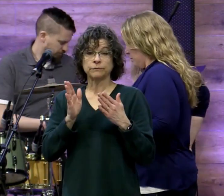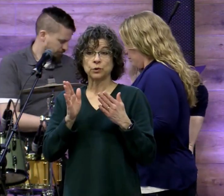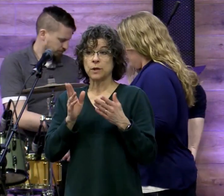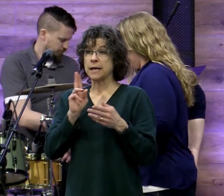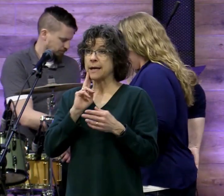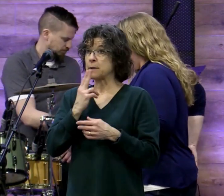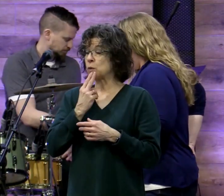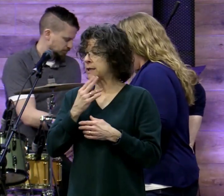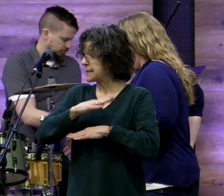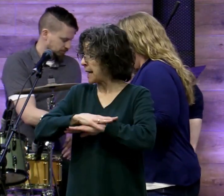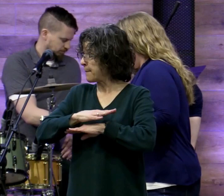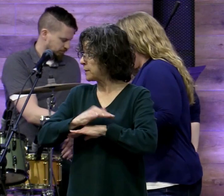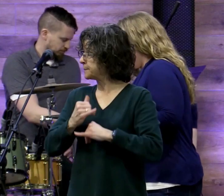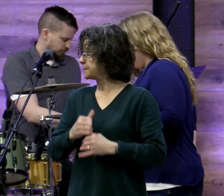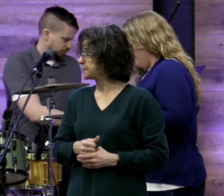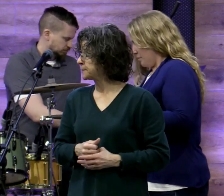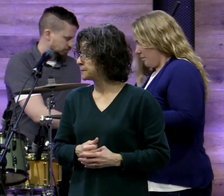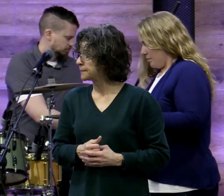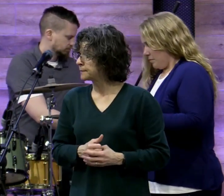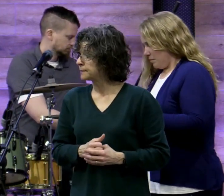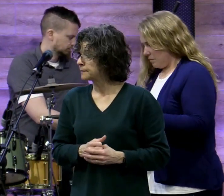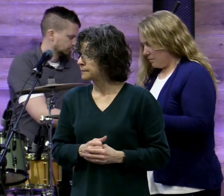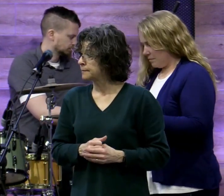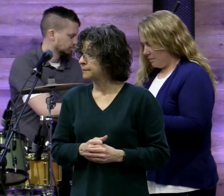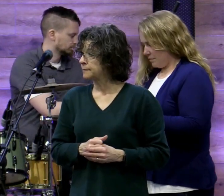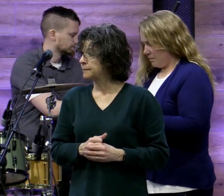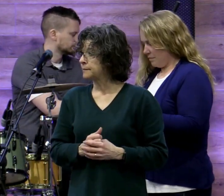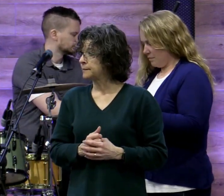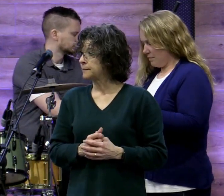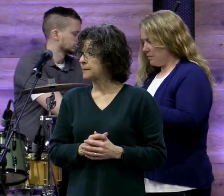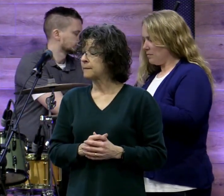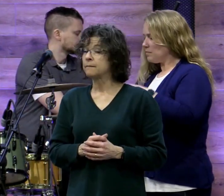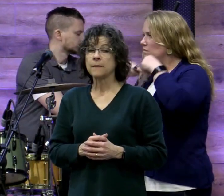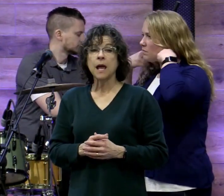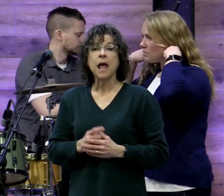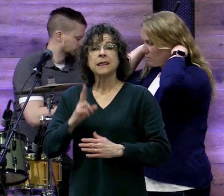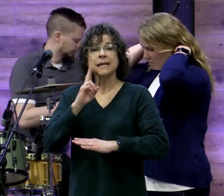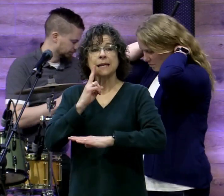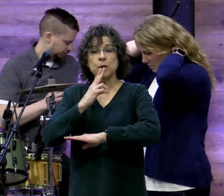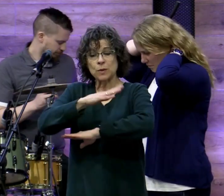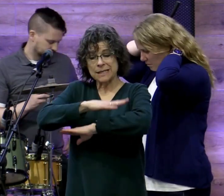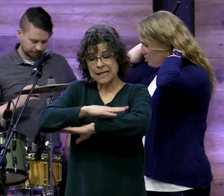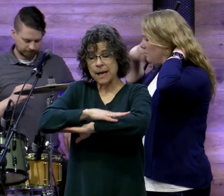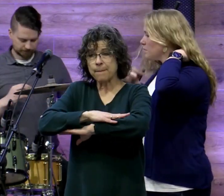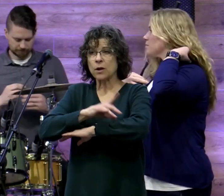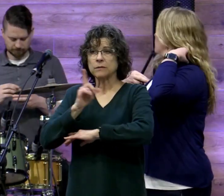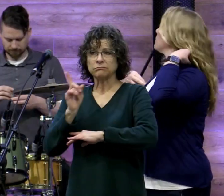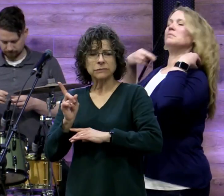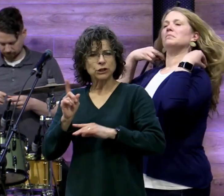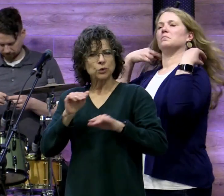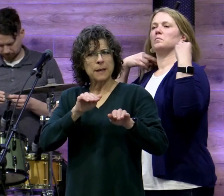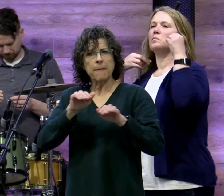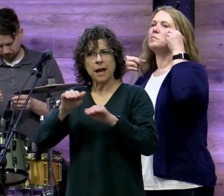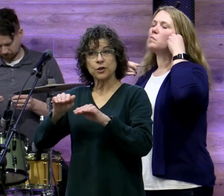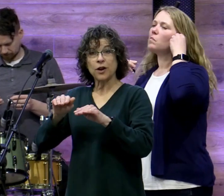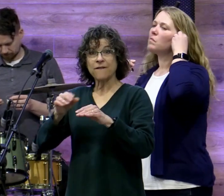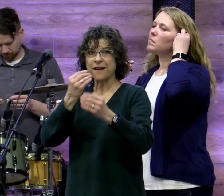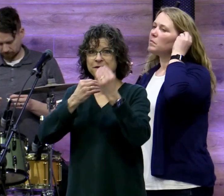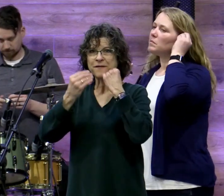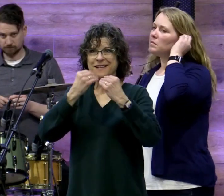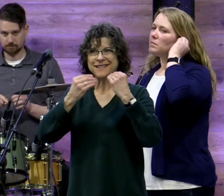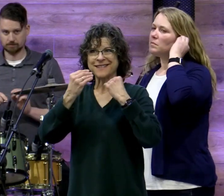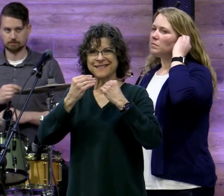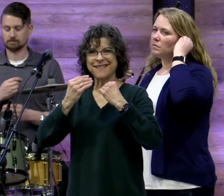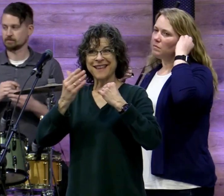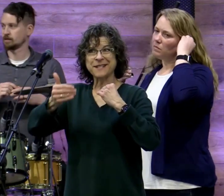table, which I would say is a reminder of the feast that is to come. The